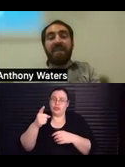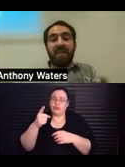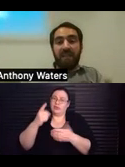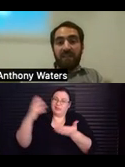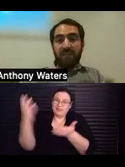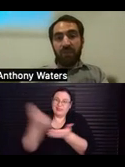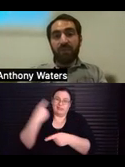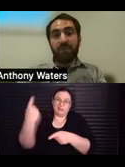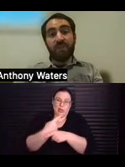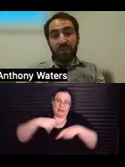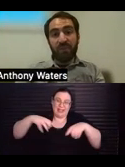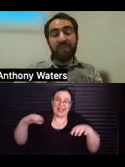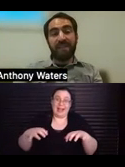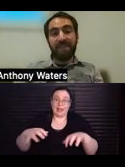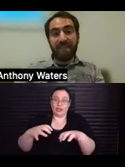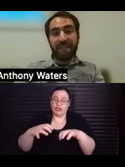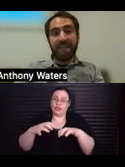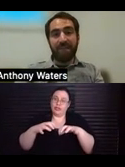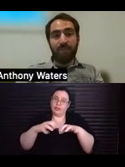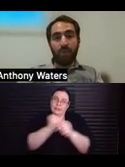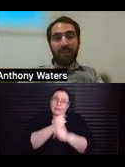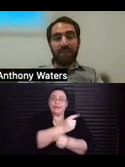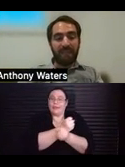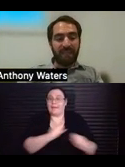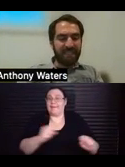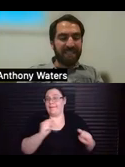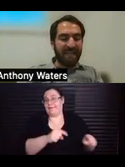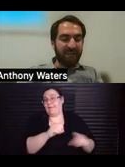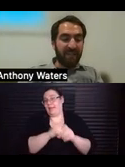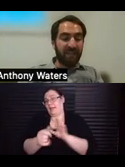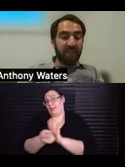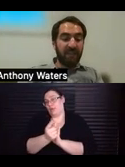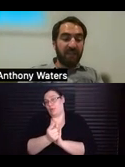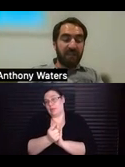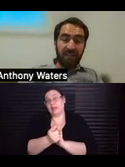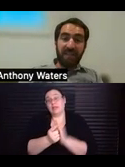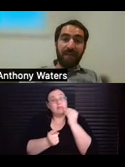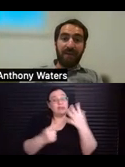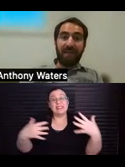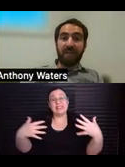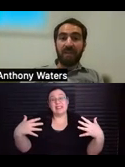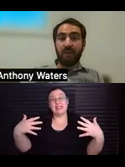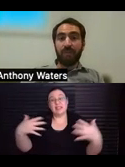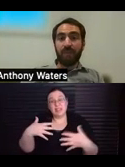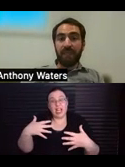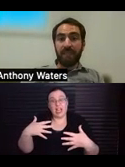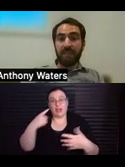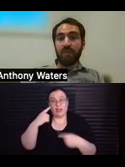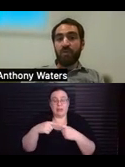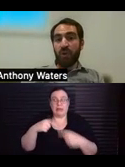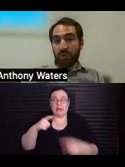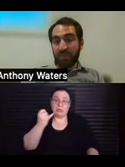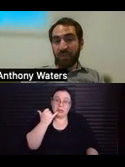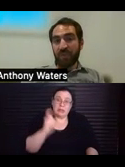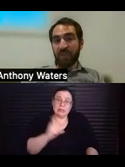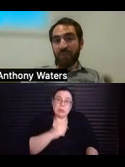necessary to secure their safety in that moment. And it's scary to think about having to call the police. So